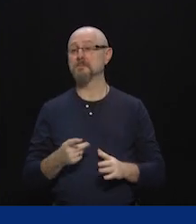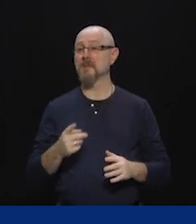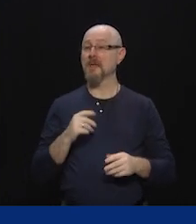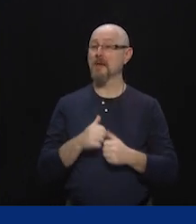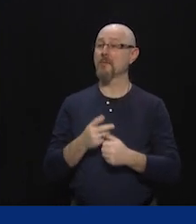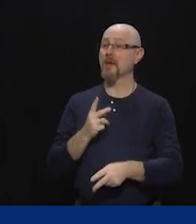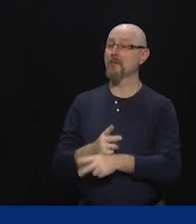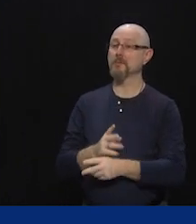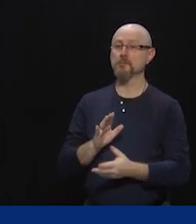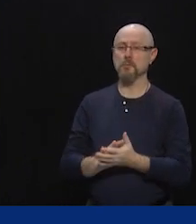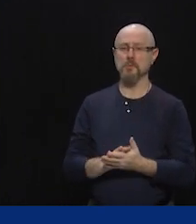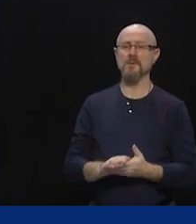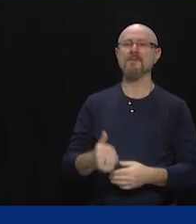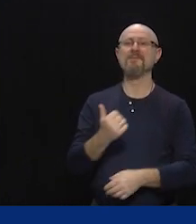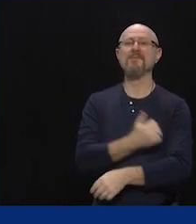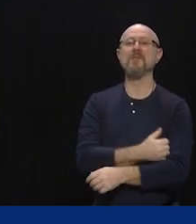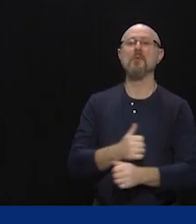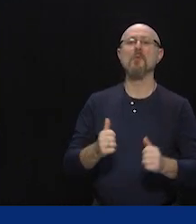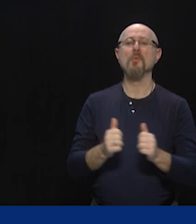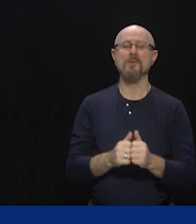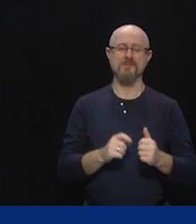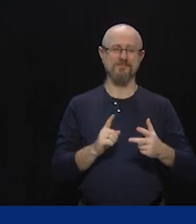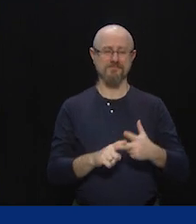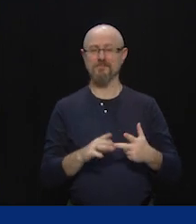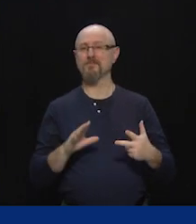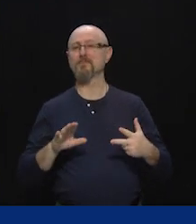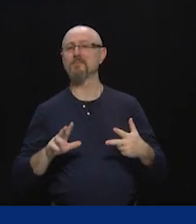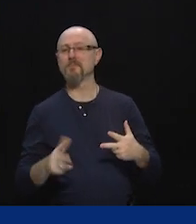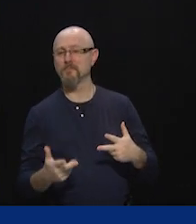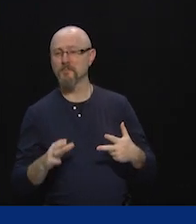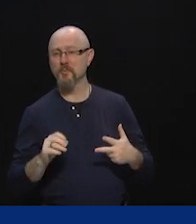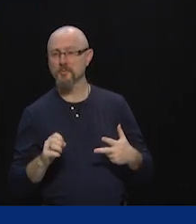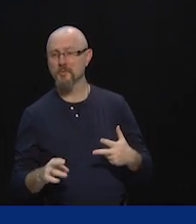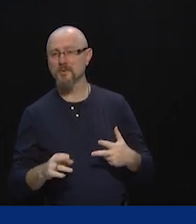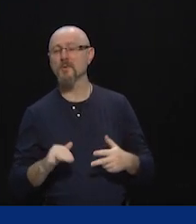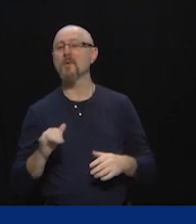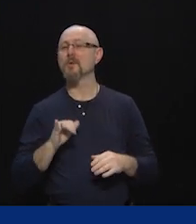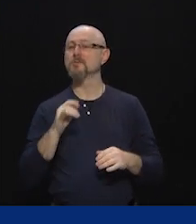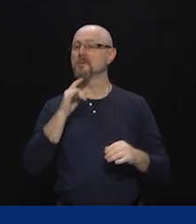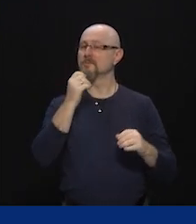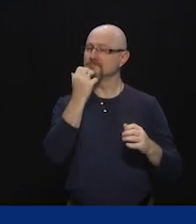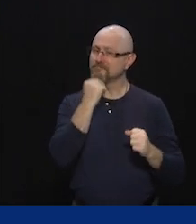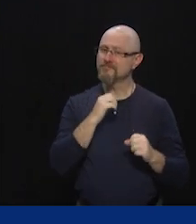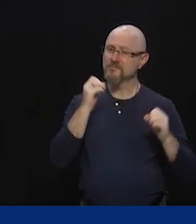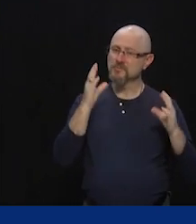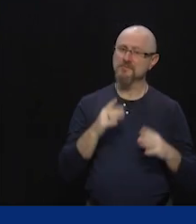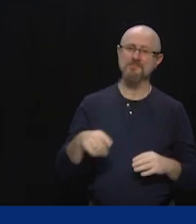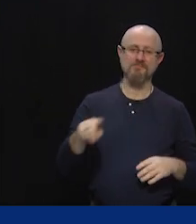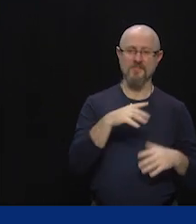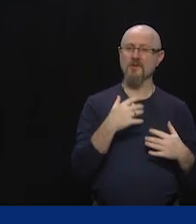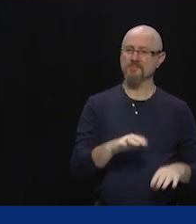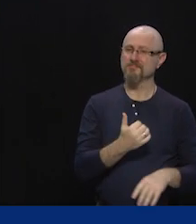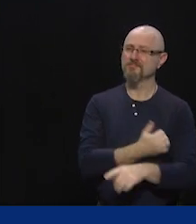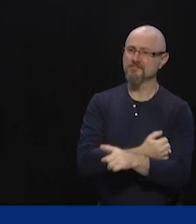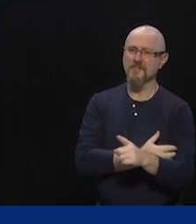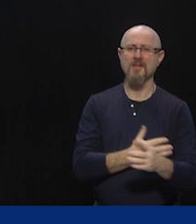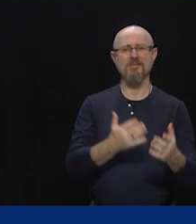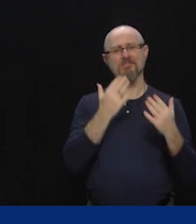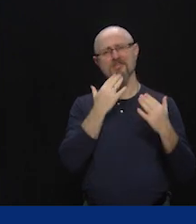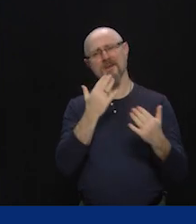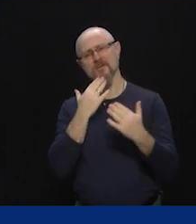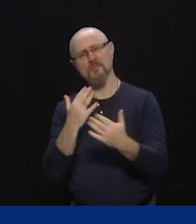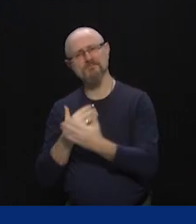But we also are concerned about the health of, also teachers. Many teachers are vaccinated, particularly in New York City, and we appreciate that. So they've done what they